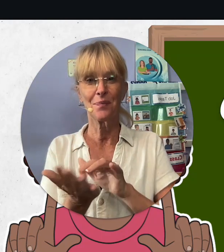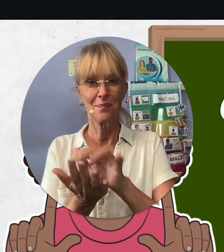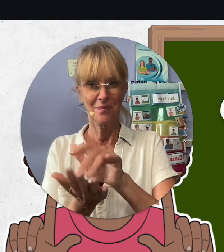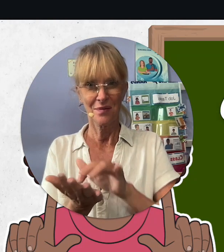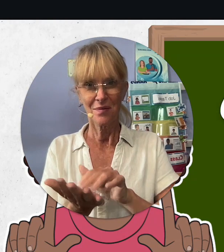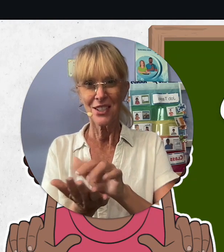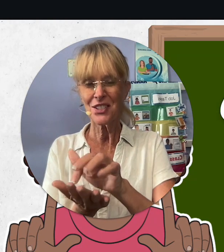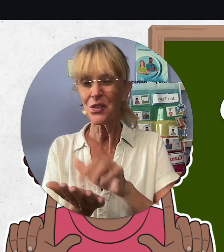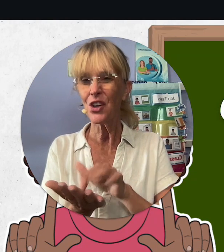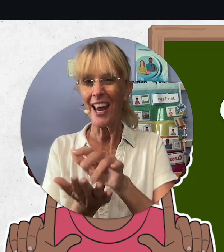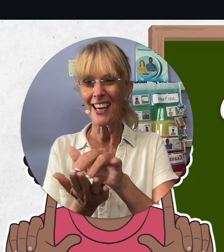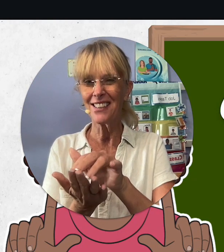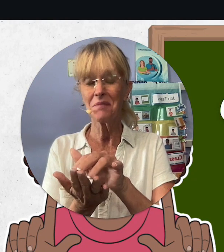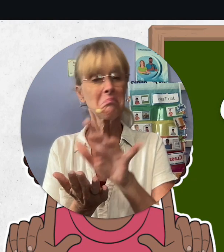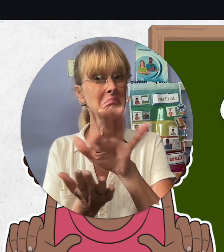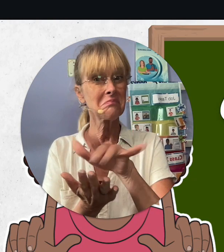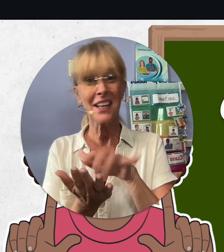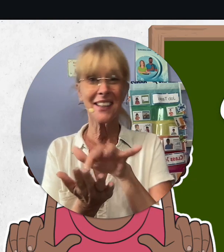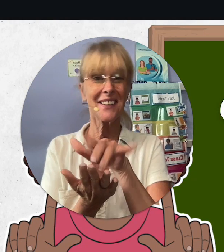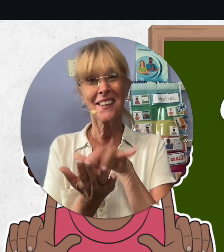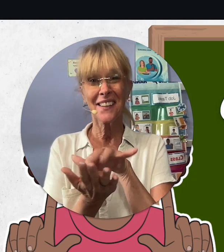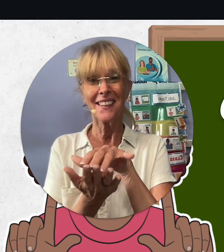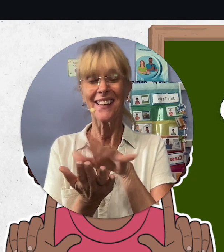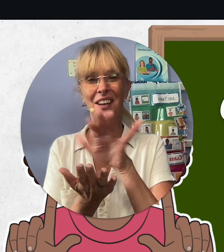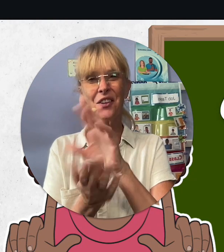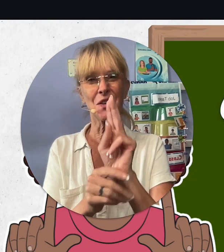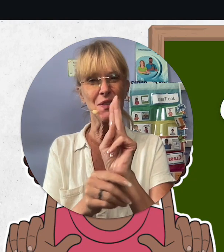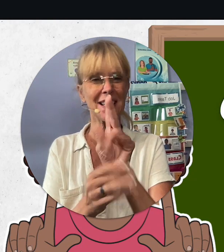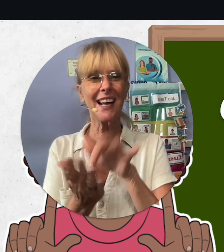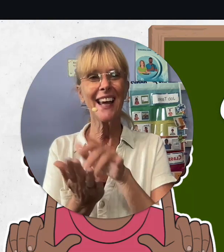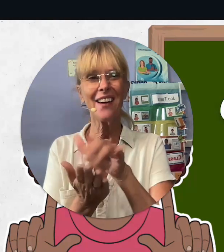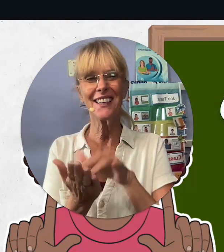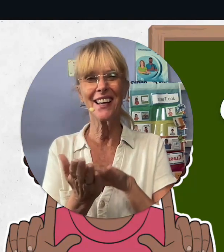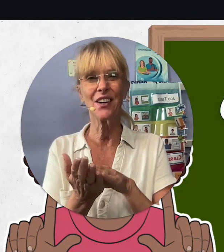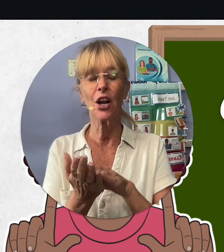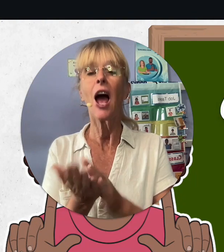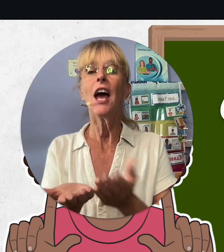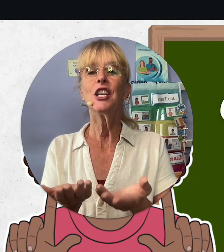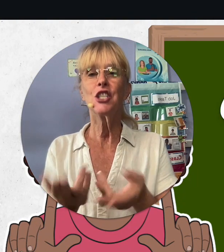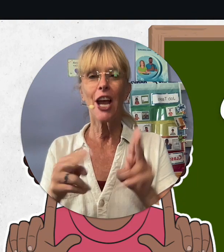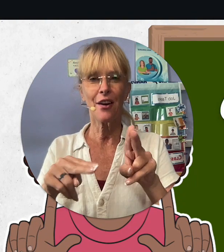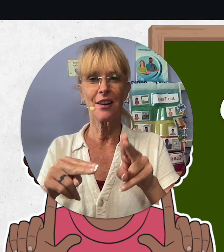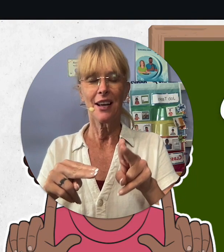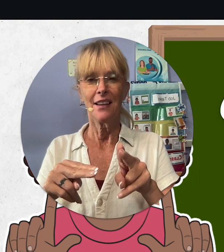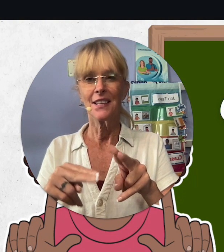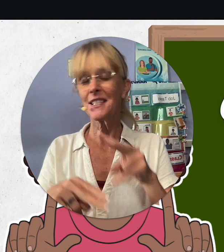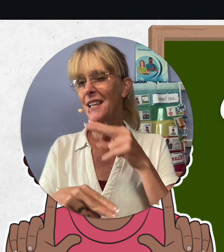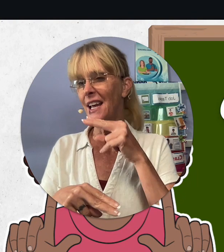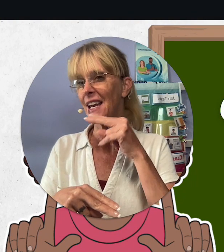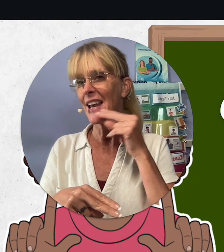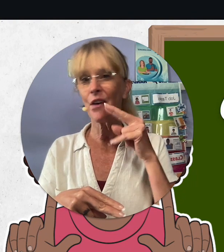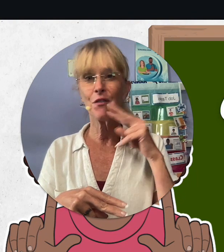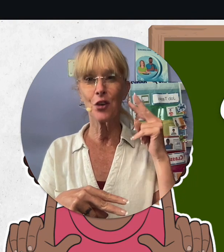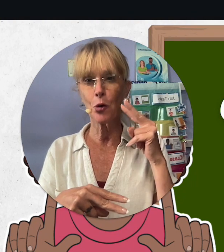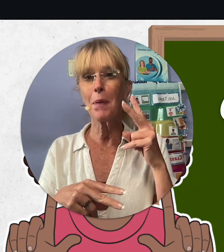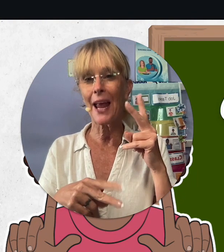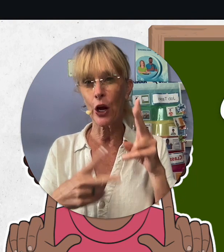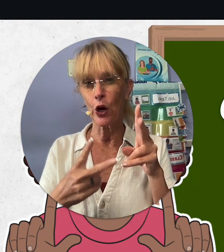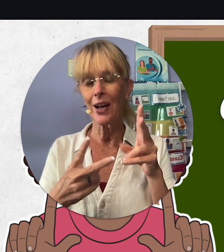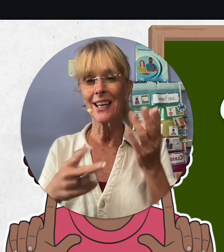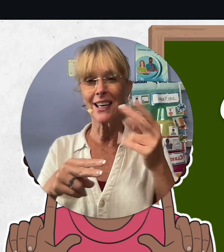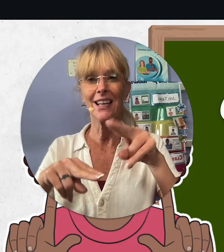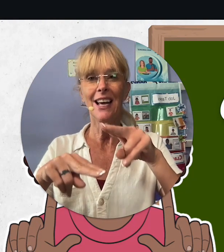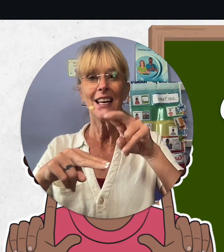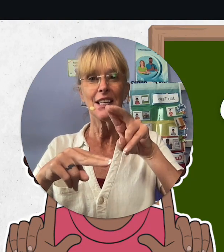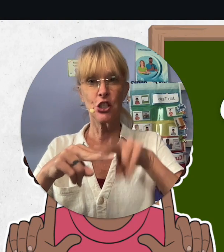Calculator. Just on your hand, like you're using a calculator. Chair. This is a noun verb